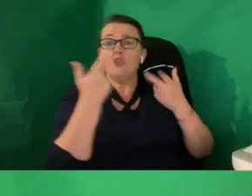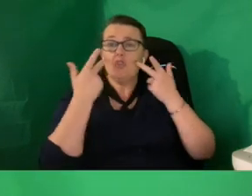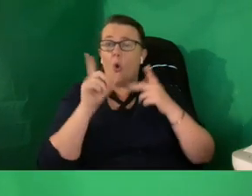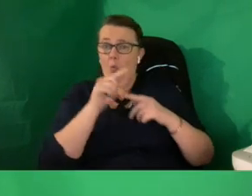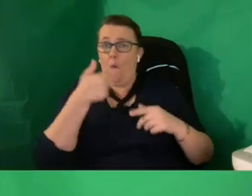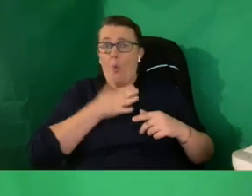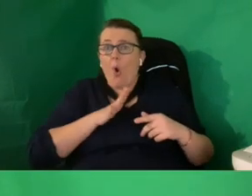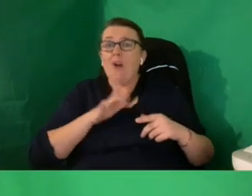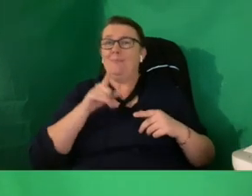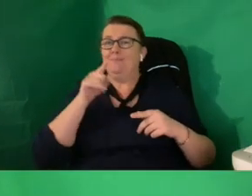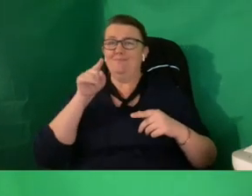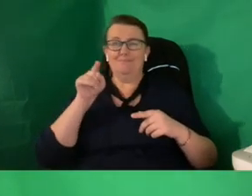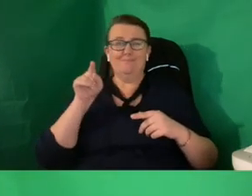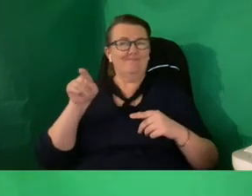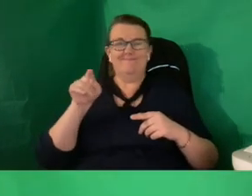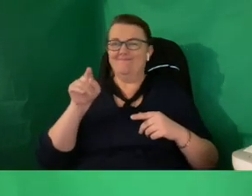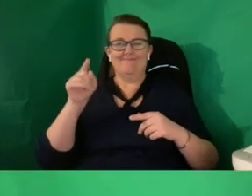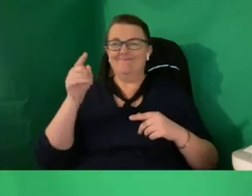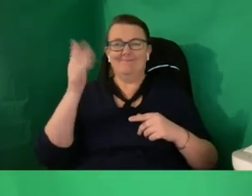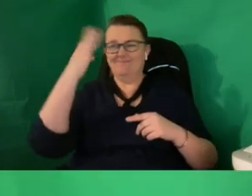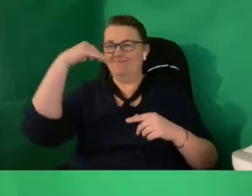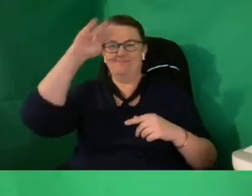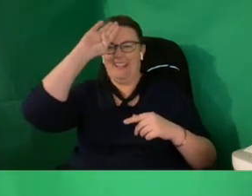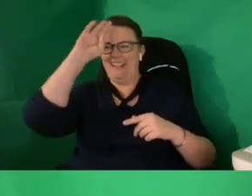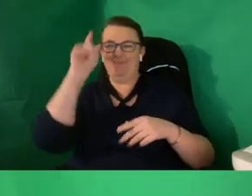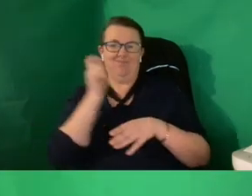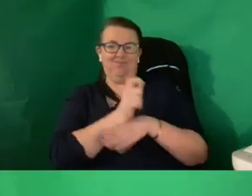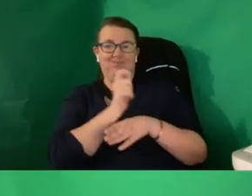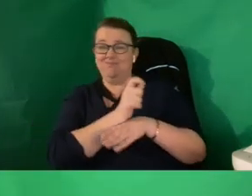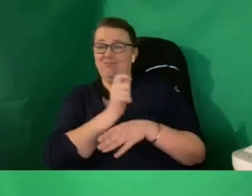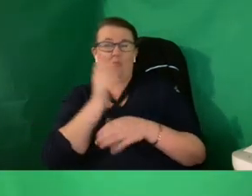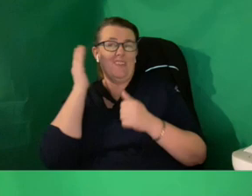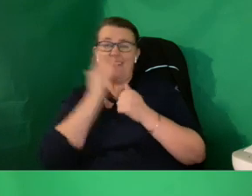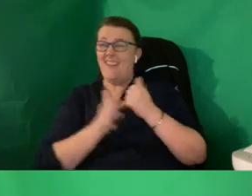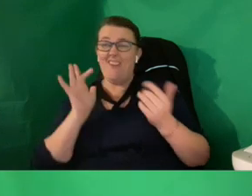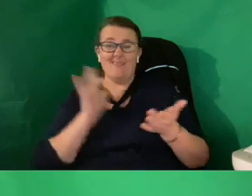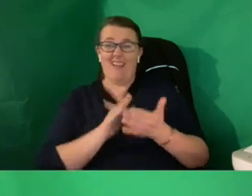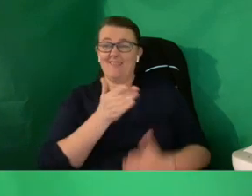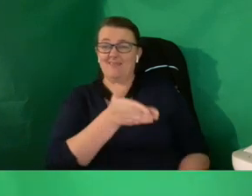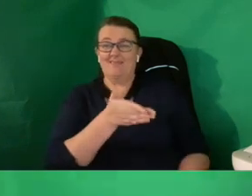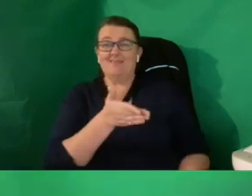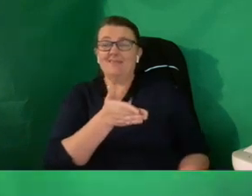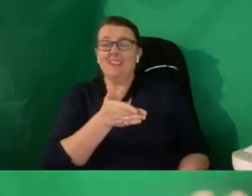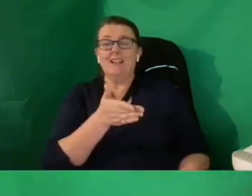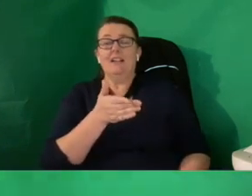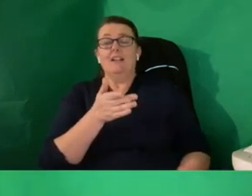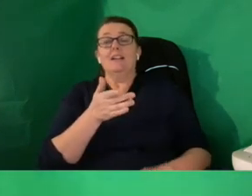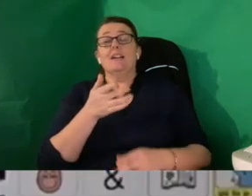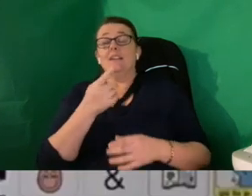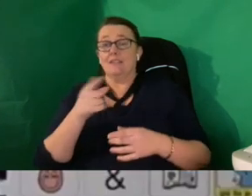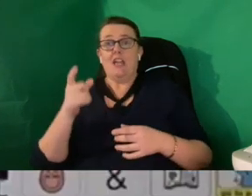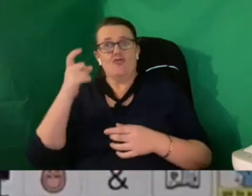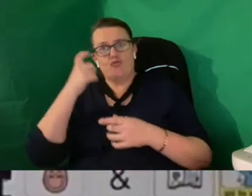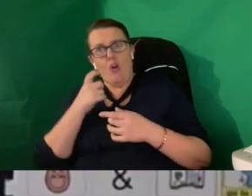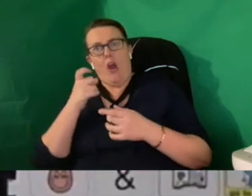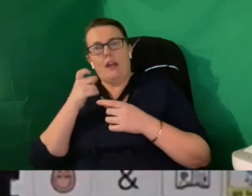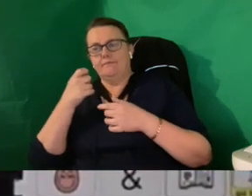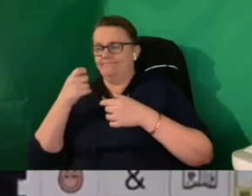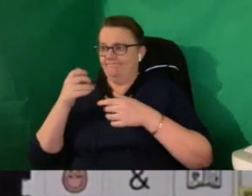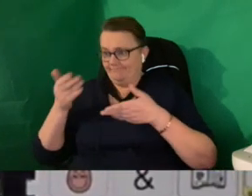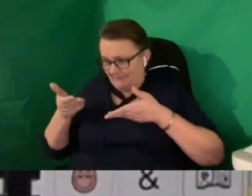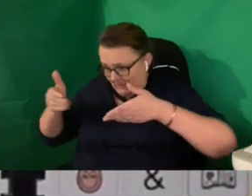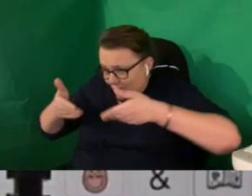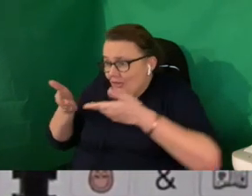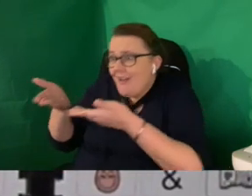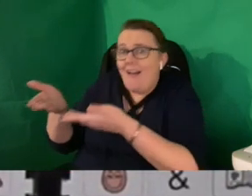at school, in her special school, but when she got home she would never touch them. And we tried to use a thing called a pod